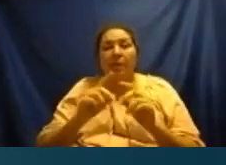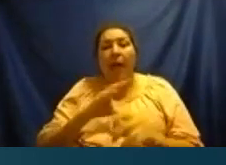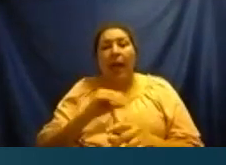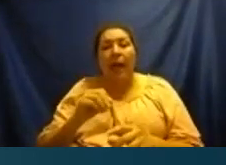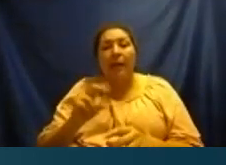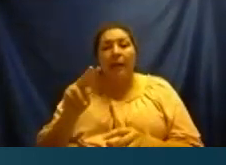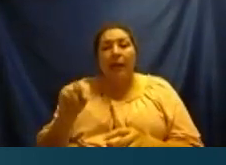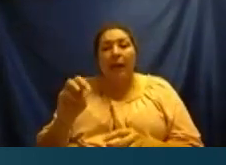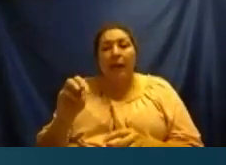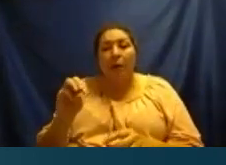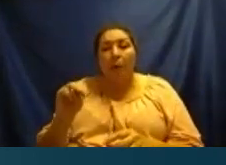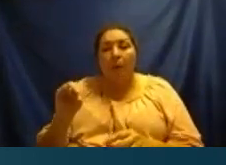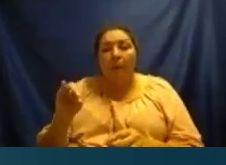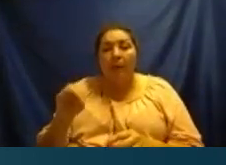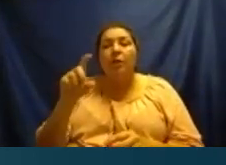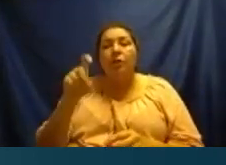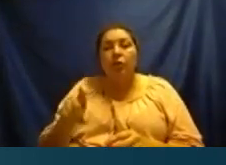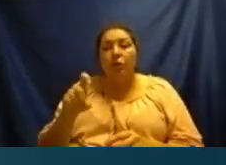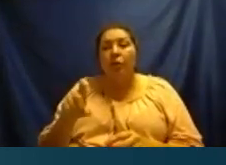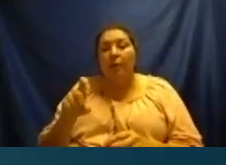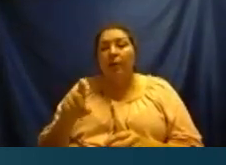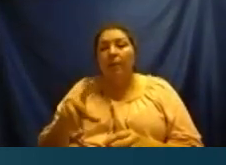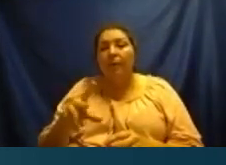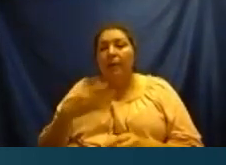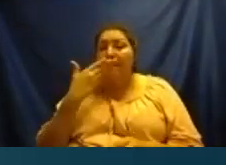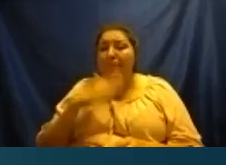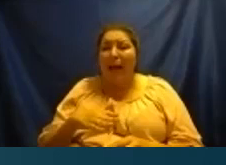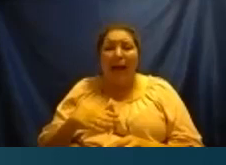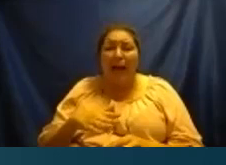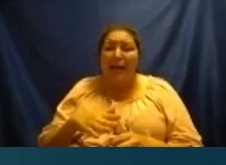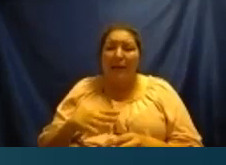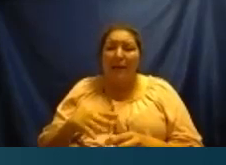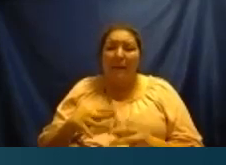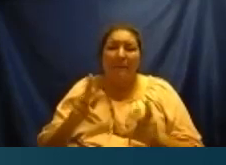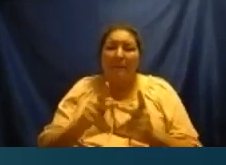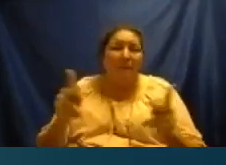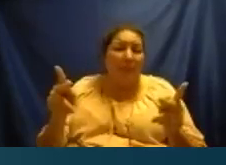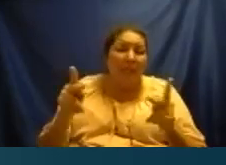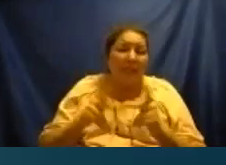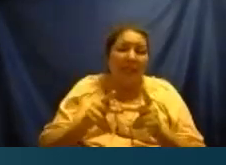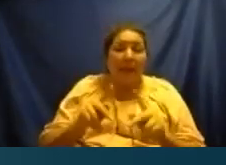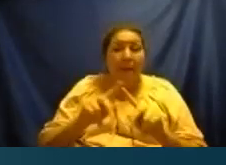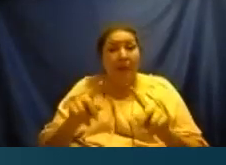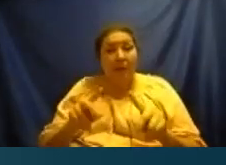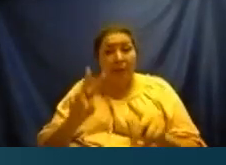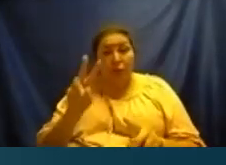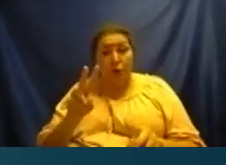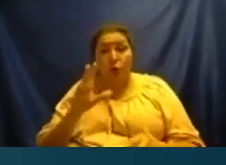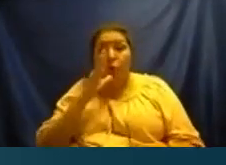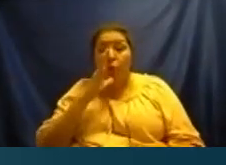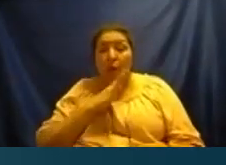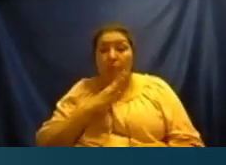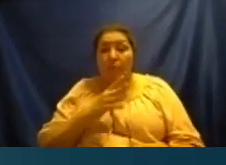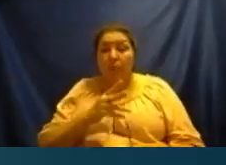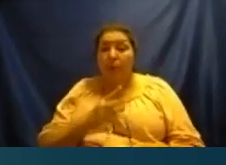been in a really bad spot, but yet here, these 2 women, these 2 formerly heathen